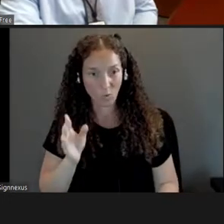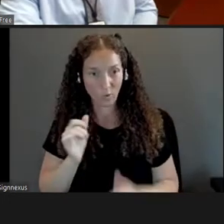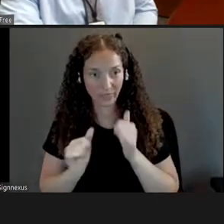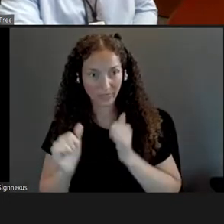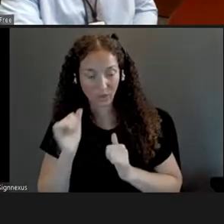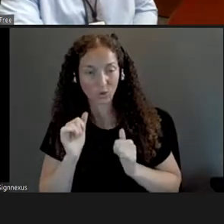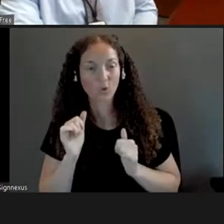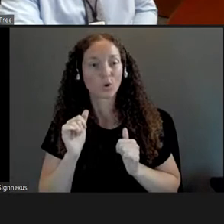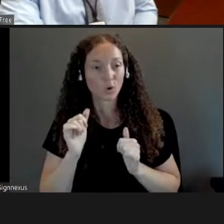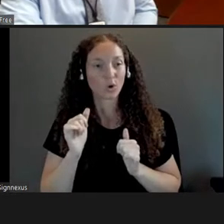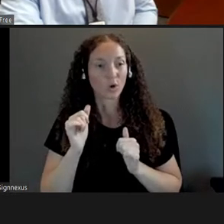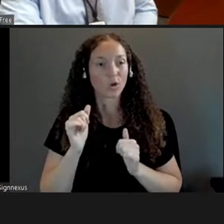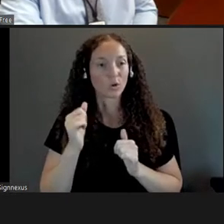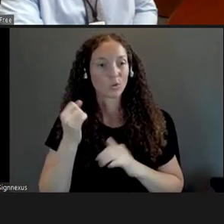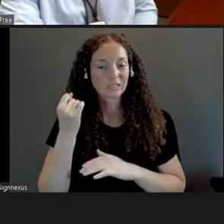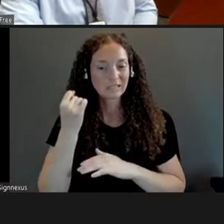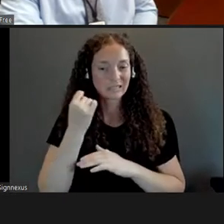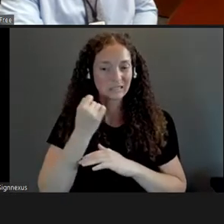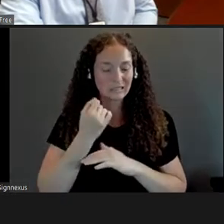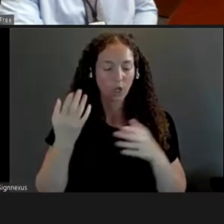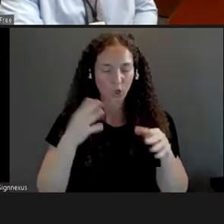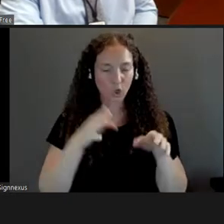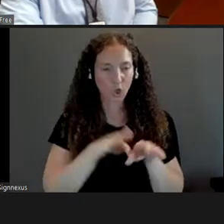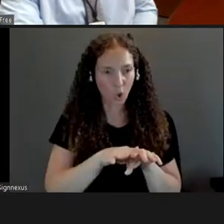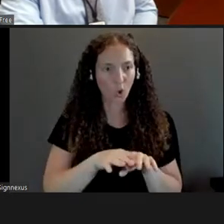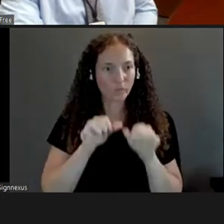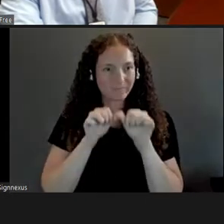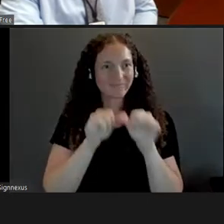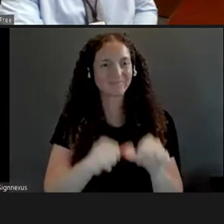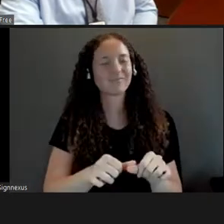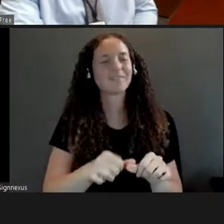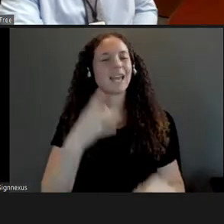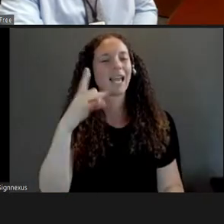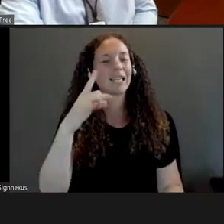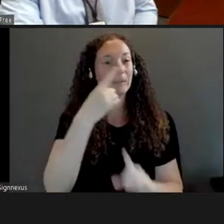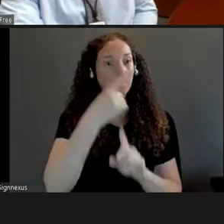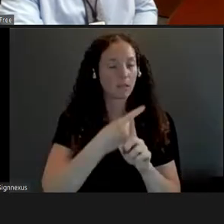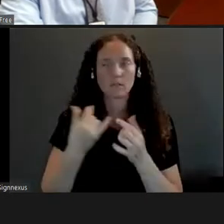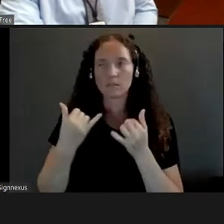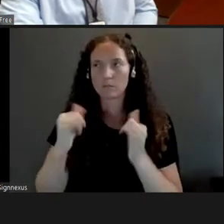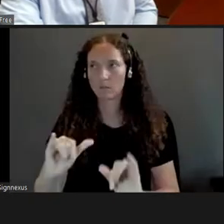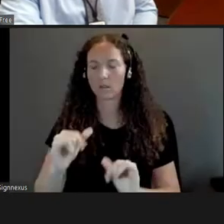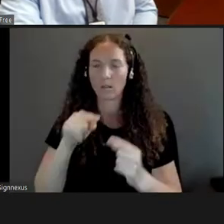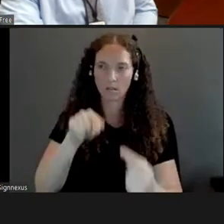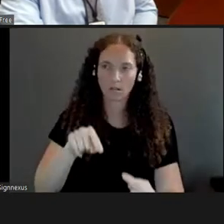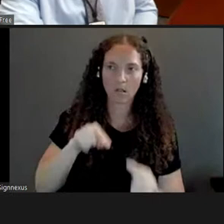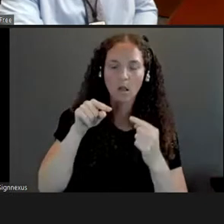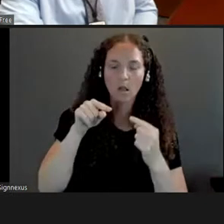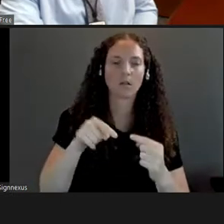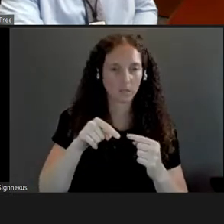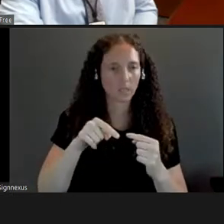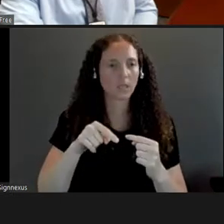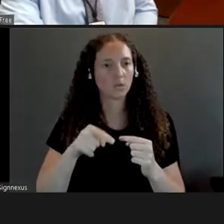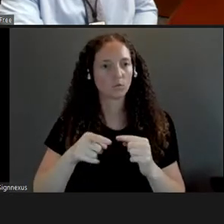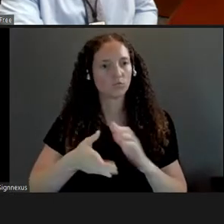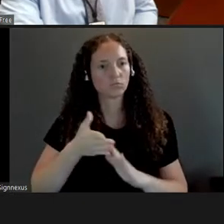still struggling to get back up and running, I think that's just a disservice to those of us who like to